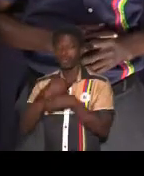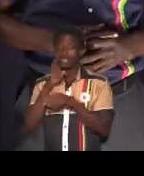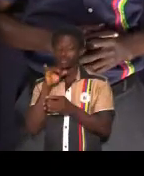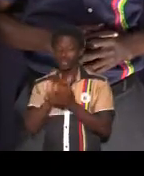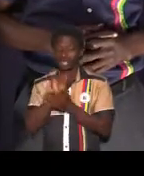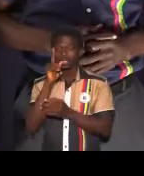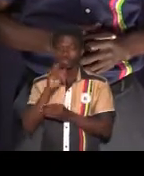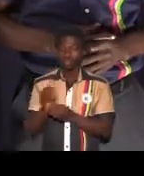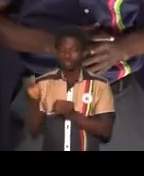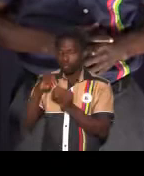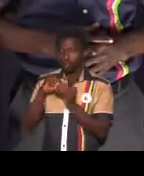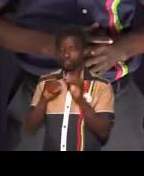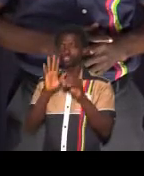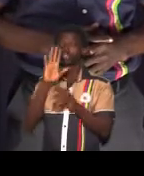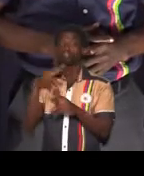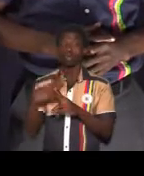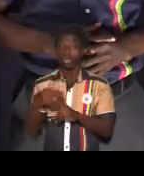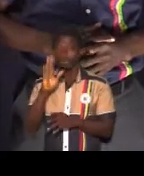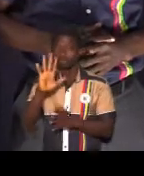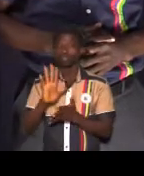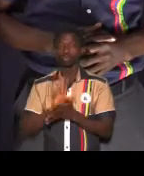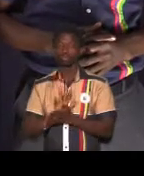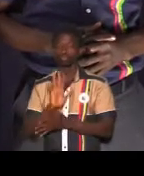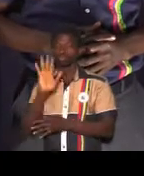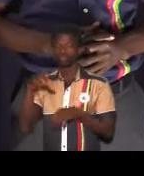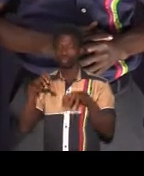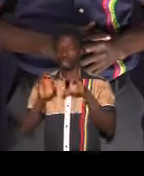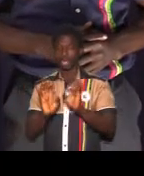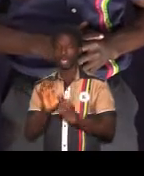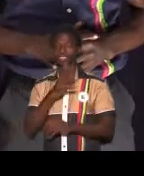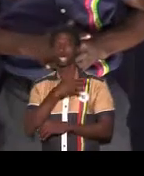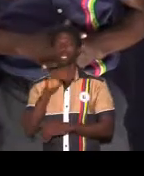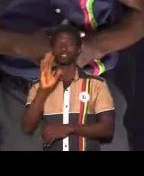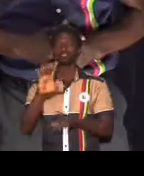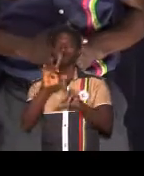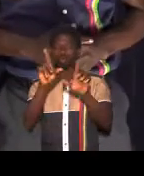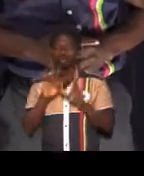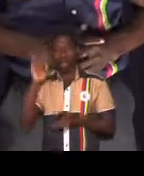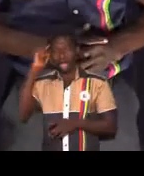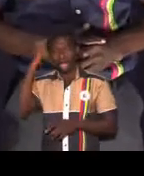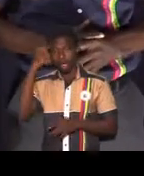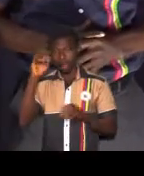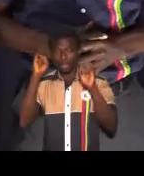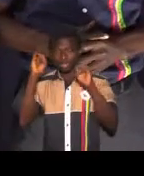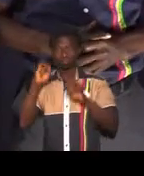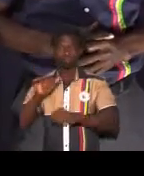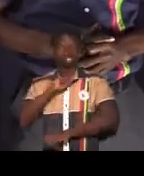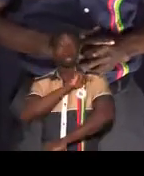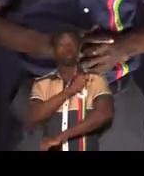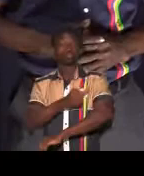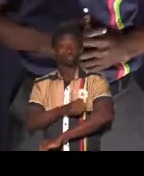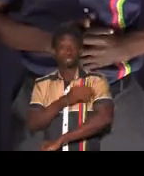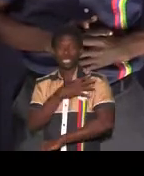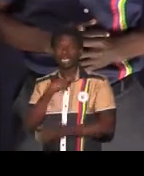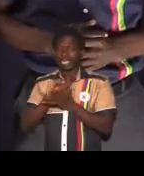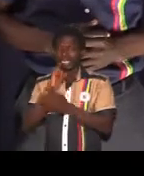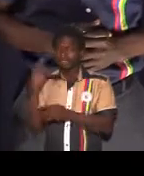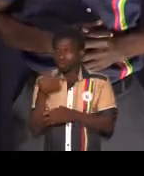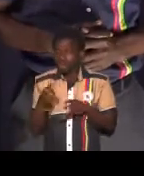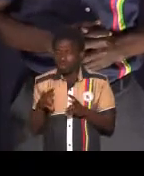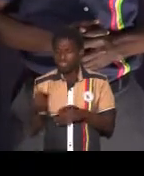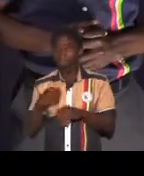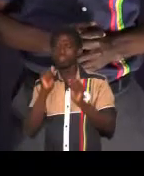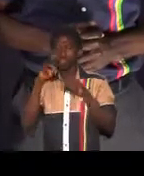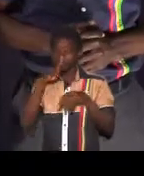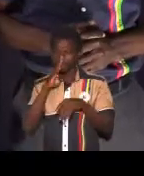assignment, make sure you indicate your name, Your school, Your class, and your local government education authority.